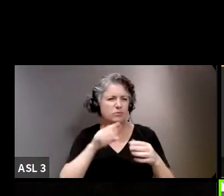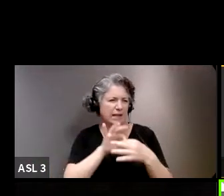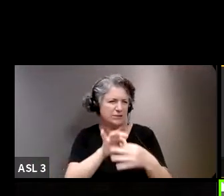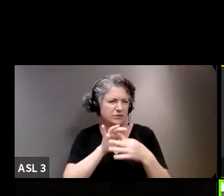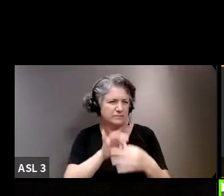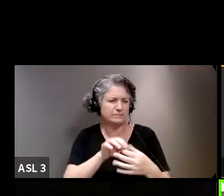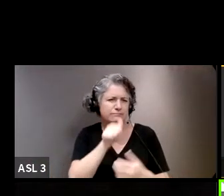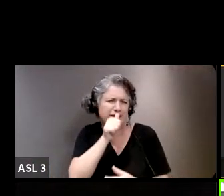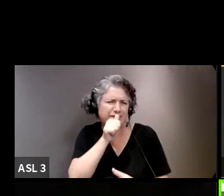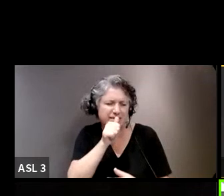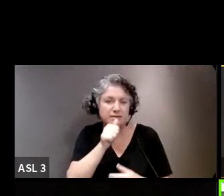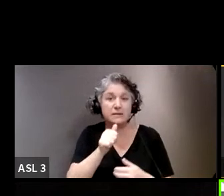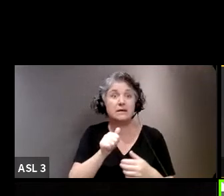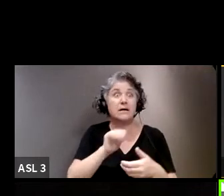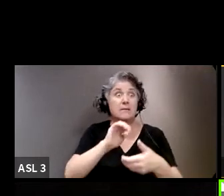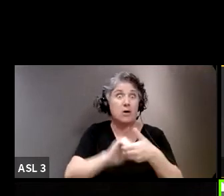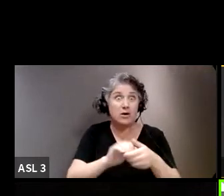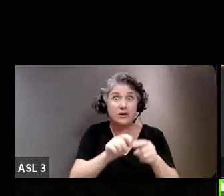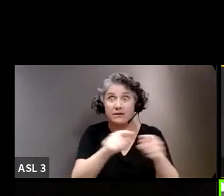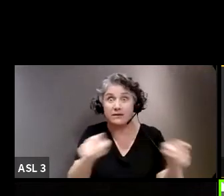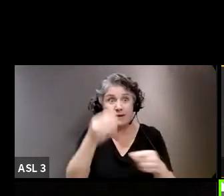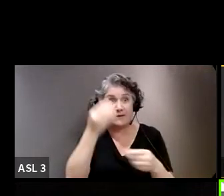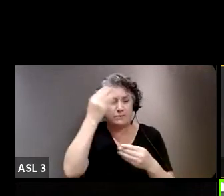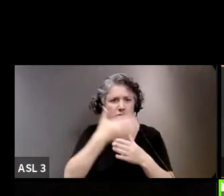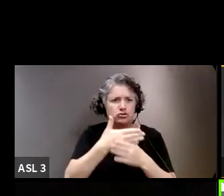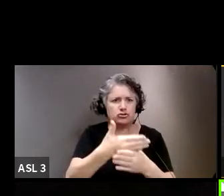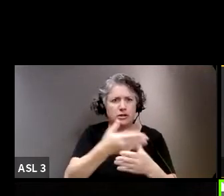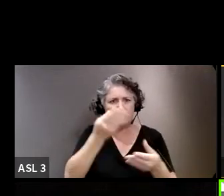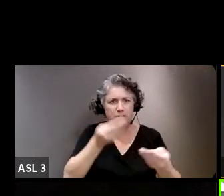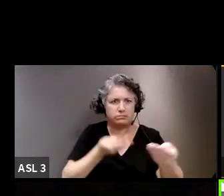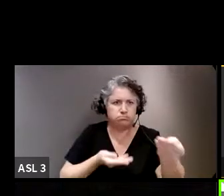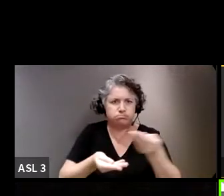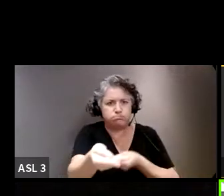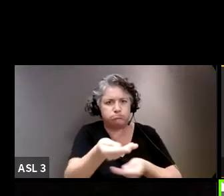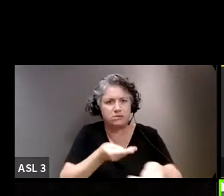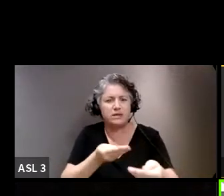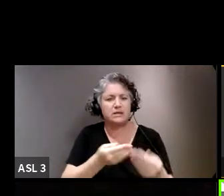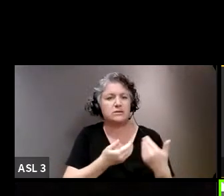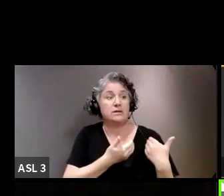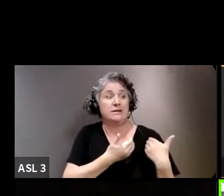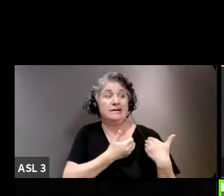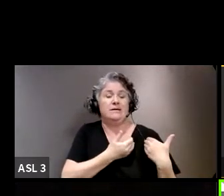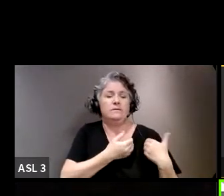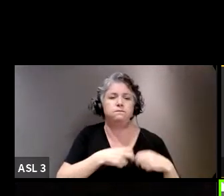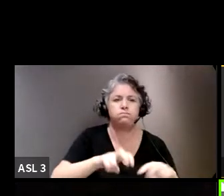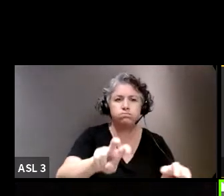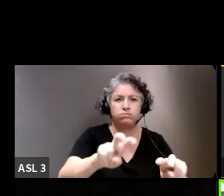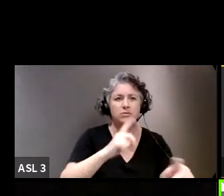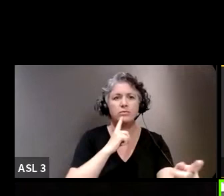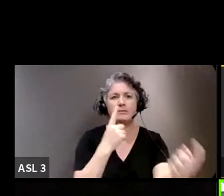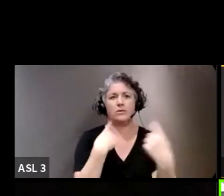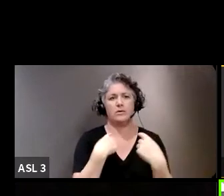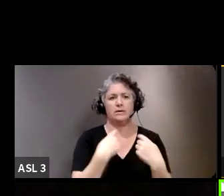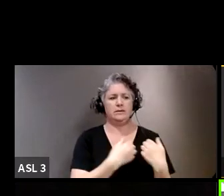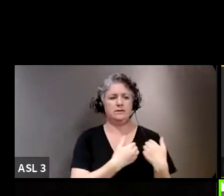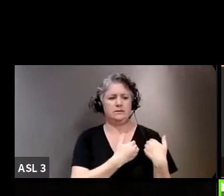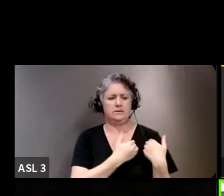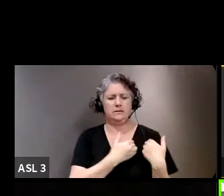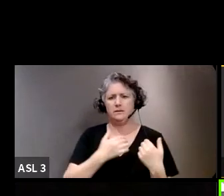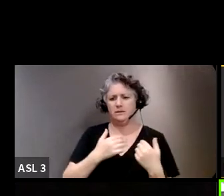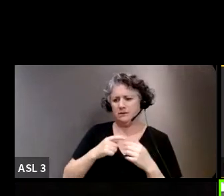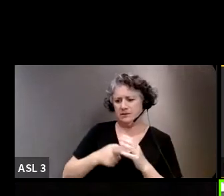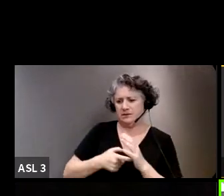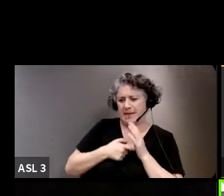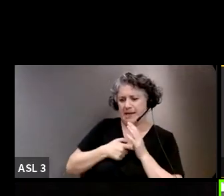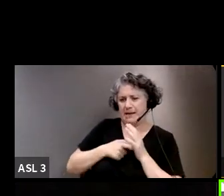information with partners so that they can actually take on the demand from us and report back in an accountable way around how that demand was met one way or the